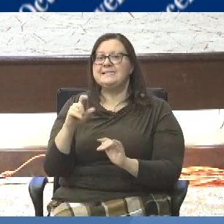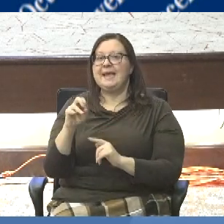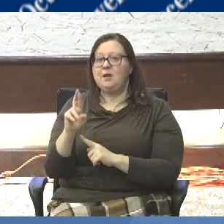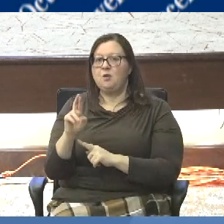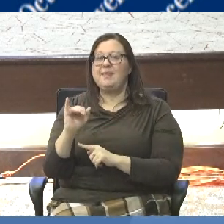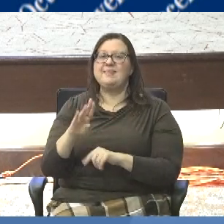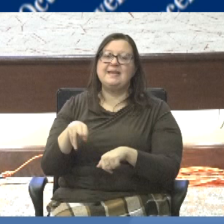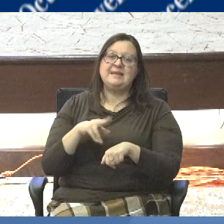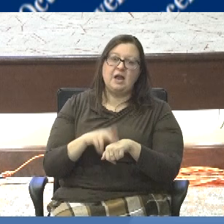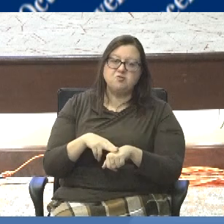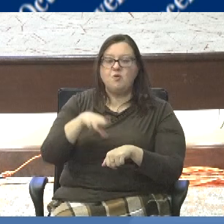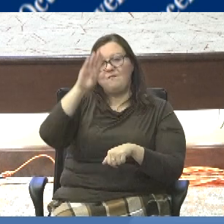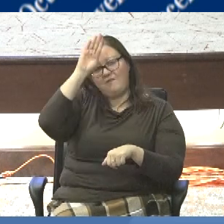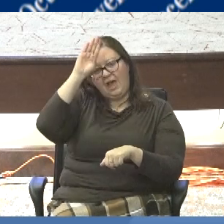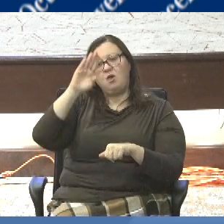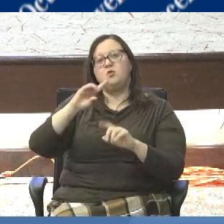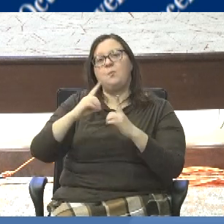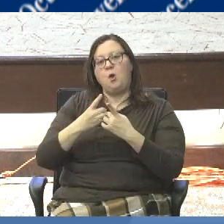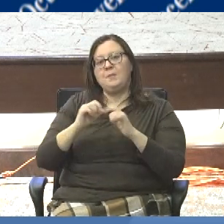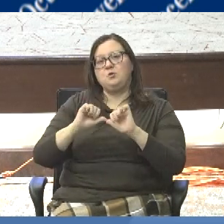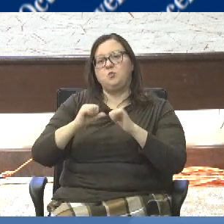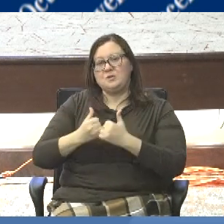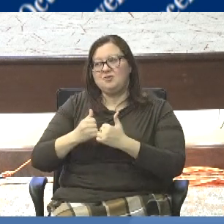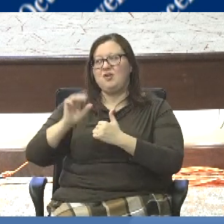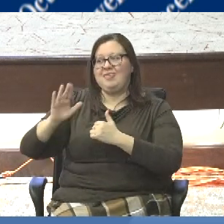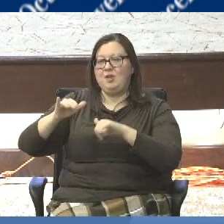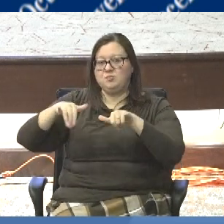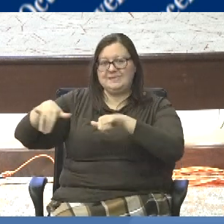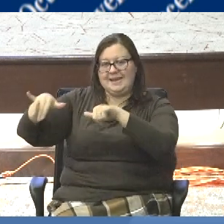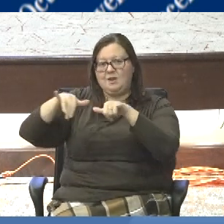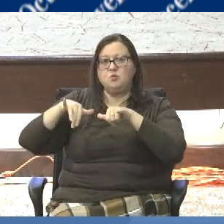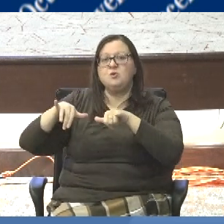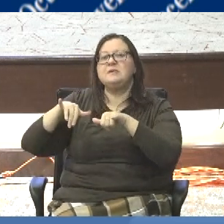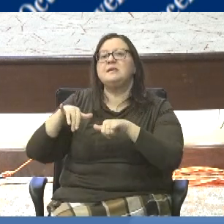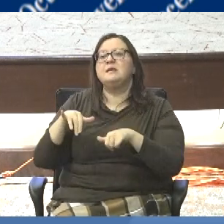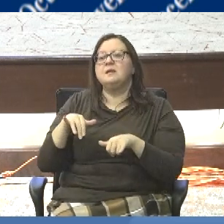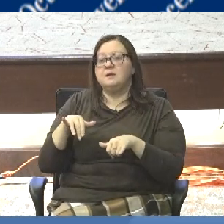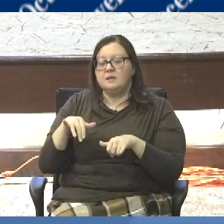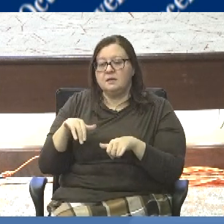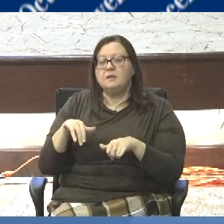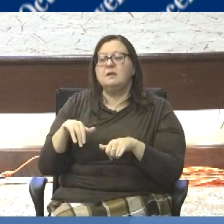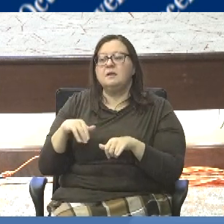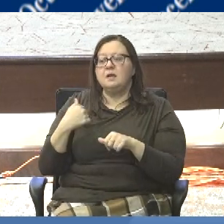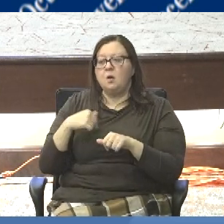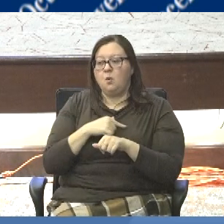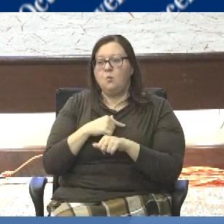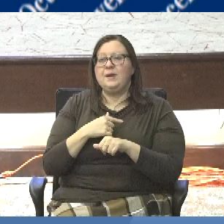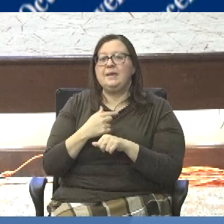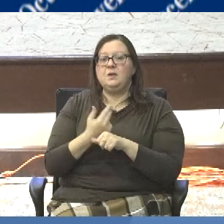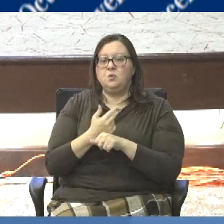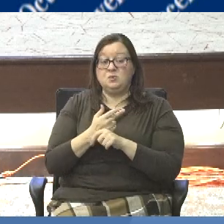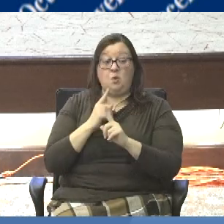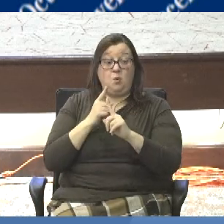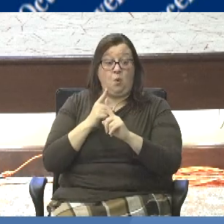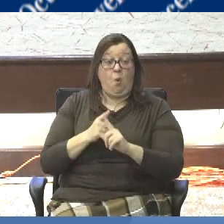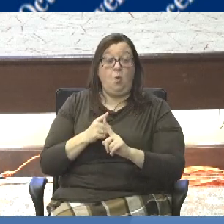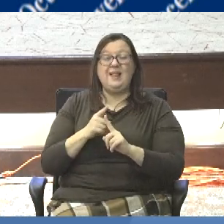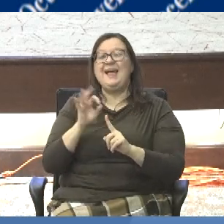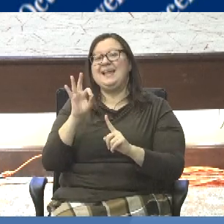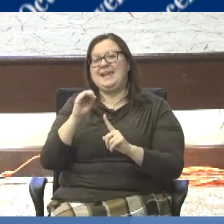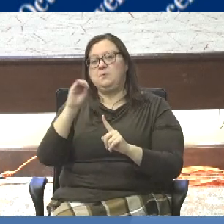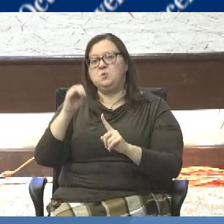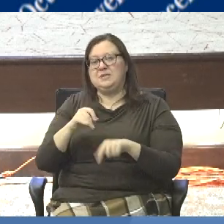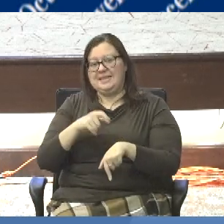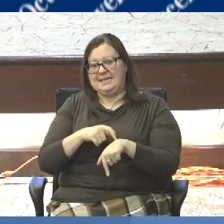Protection Association standard. It's a 90th percentile standard, so it's not an average. It is how often, the goal is to hit those numbers 90% of the